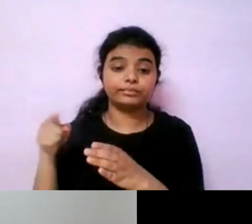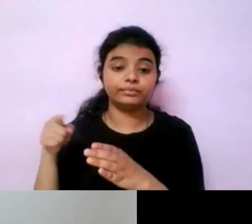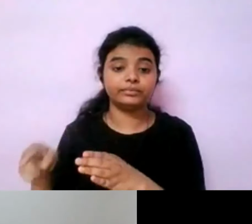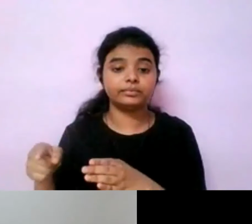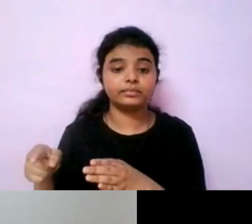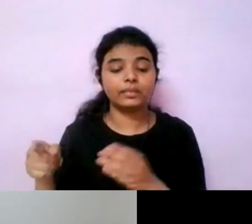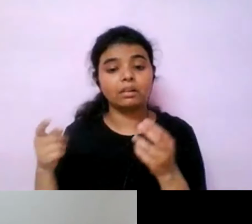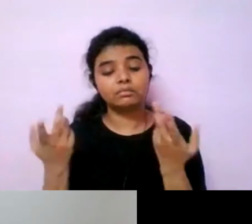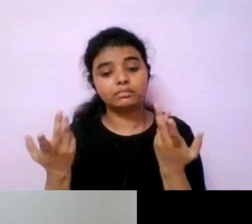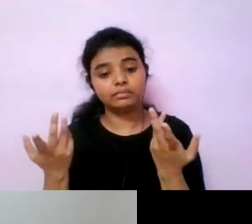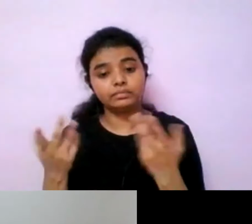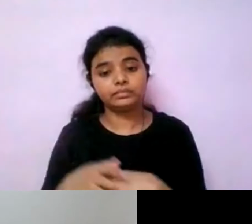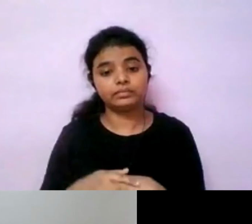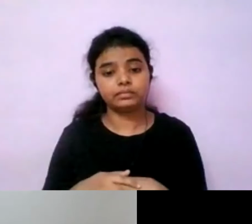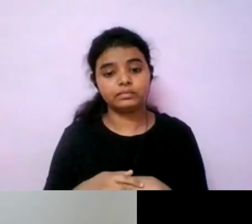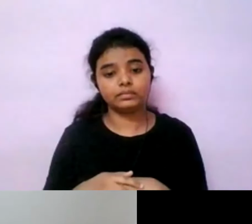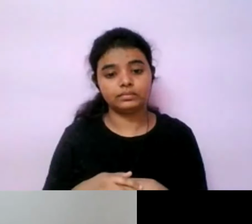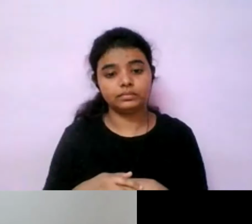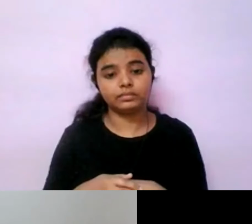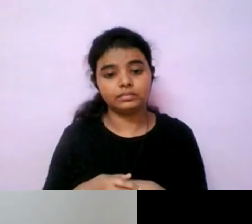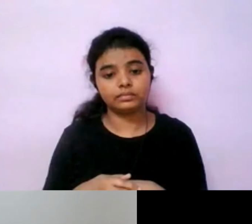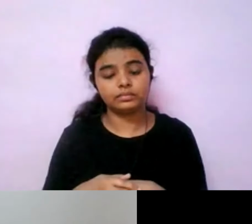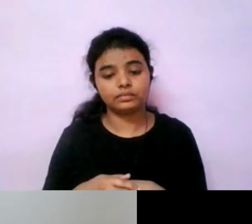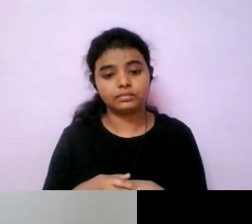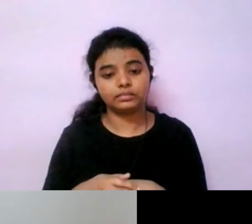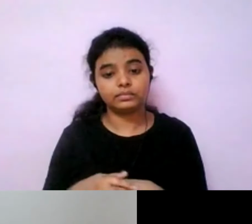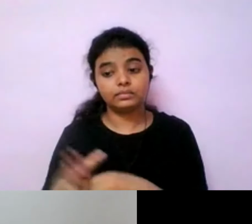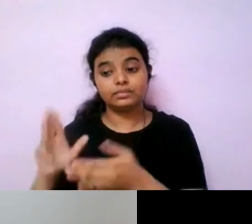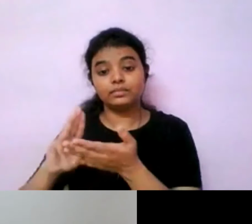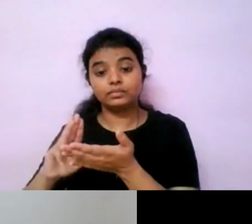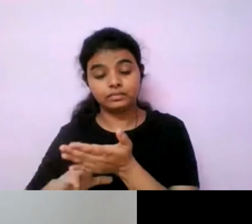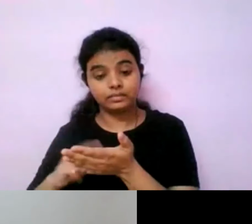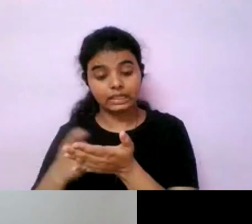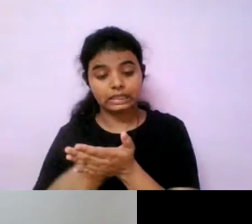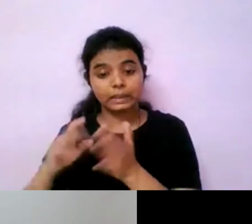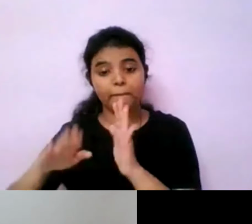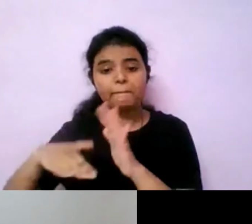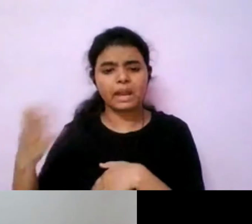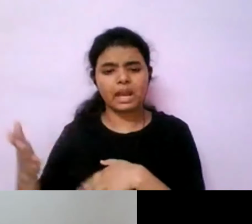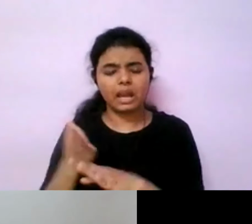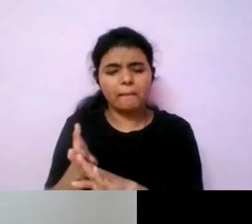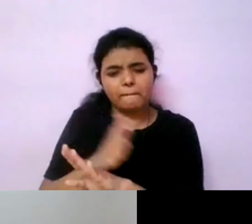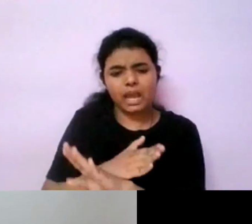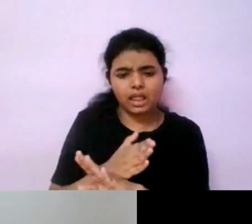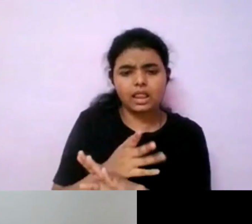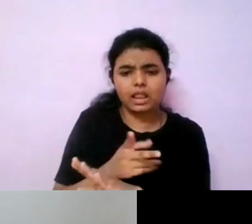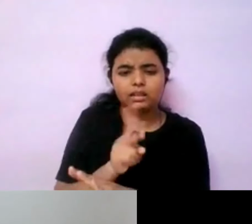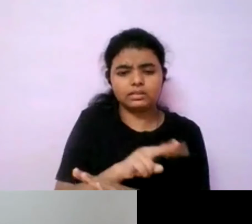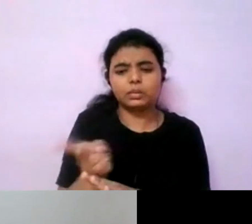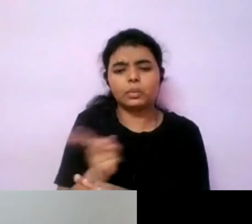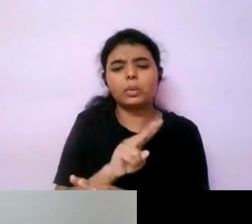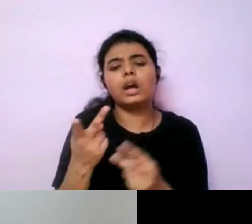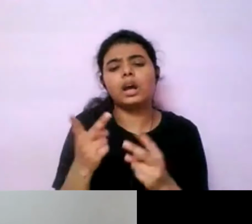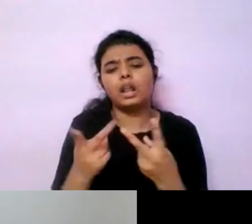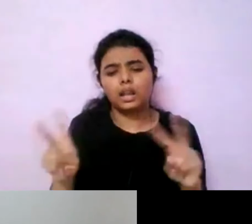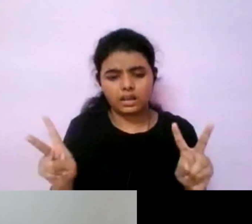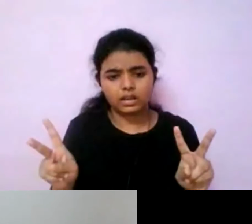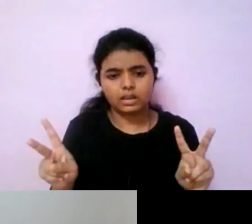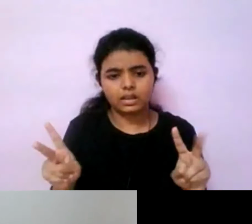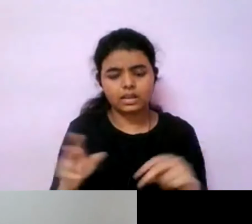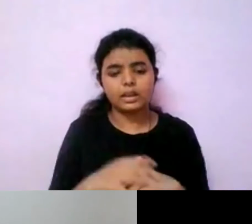so-called having before mental retardation. So that is the kind of difference that is being made. That mental illness